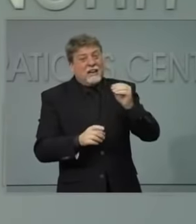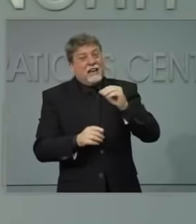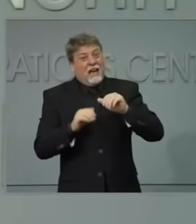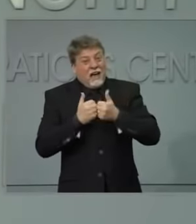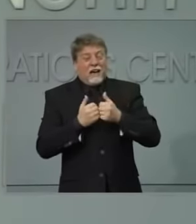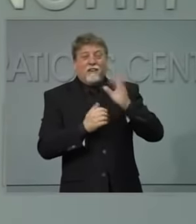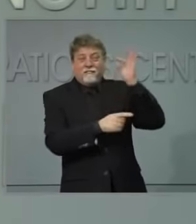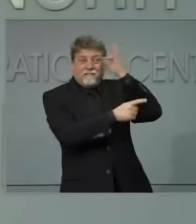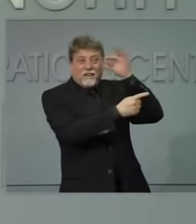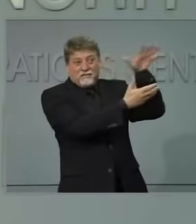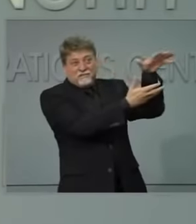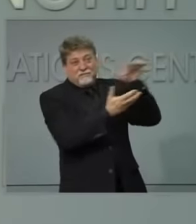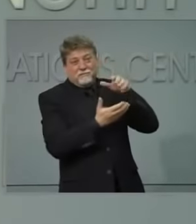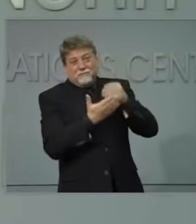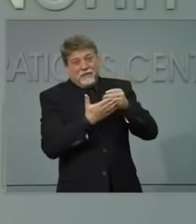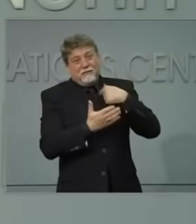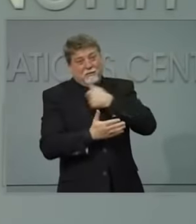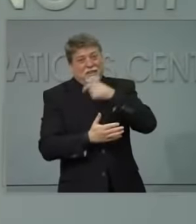do that now.